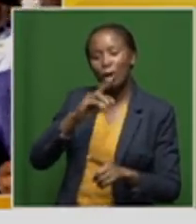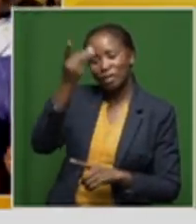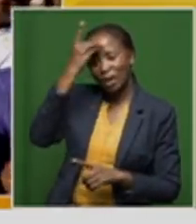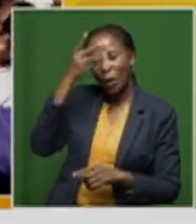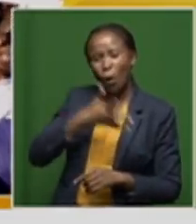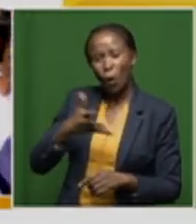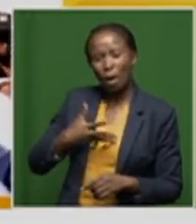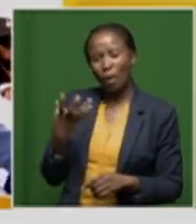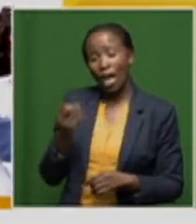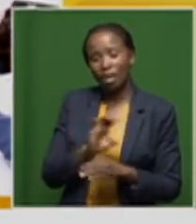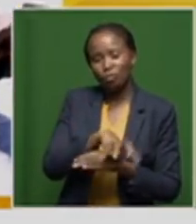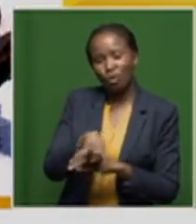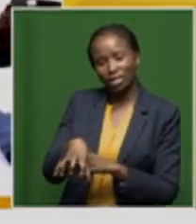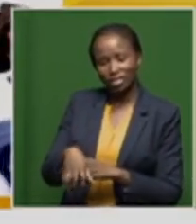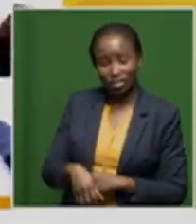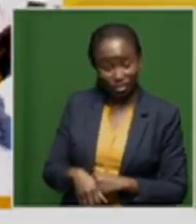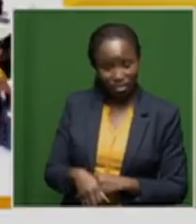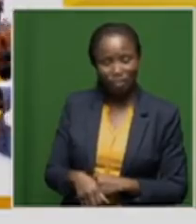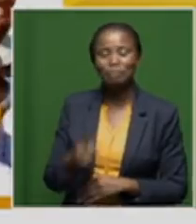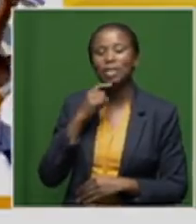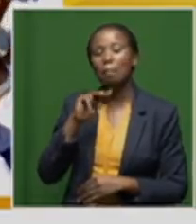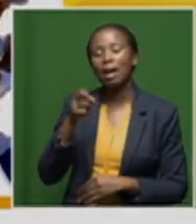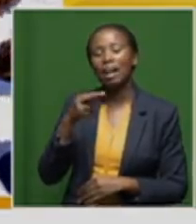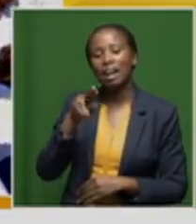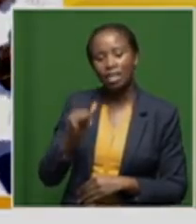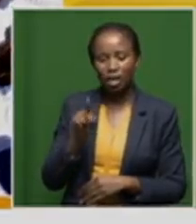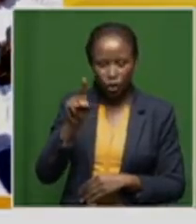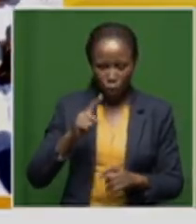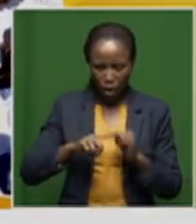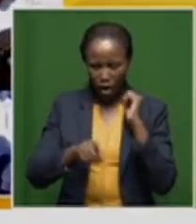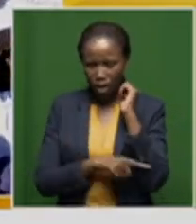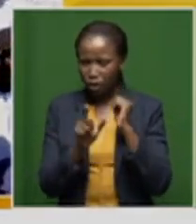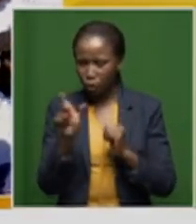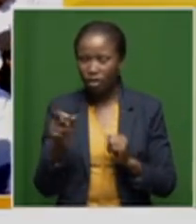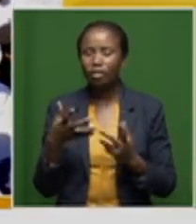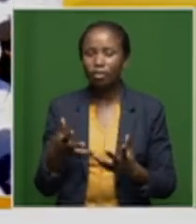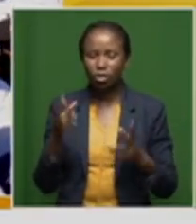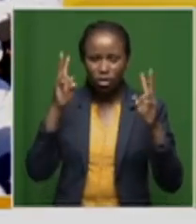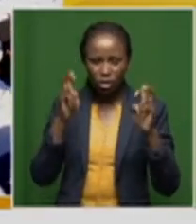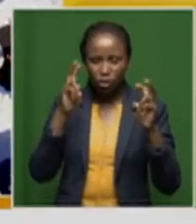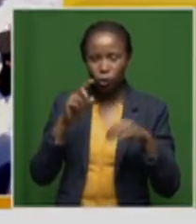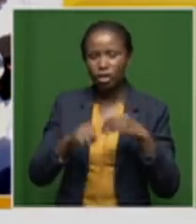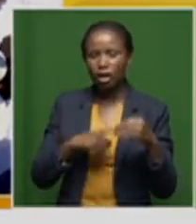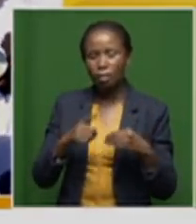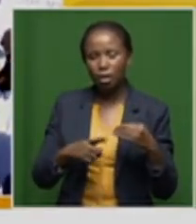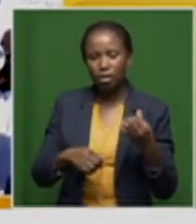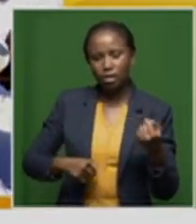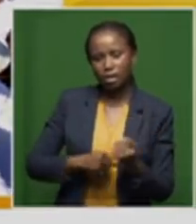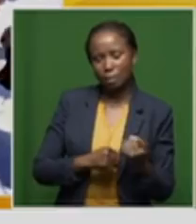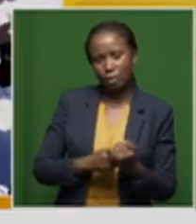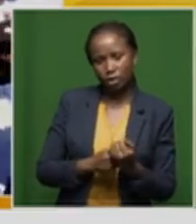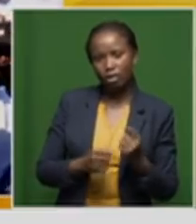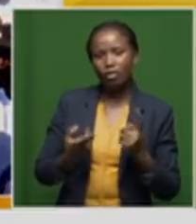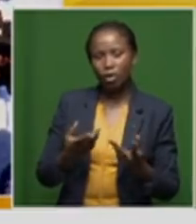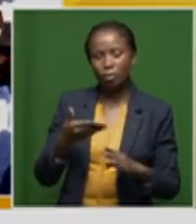Well, only the ANC members can tell you that. Makanya, your last bite on the issues surrounding the support on the ground